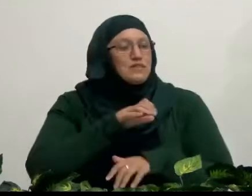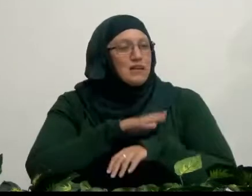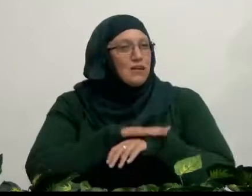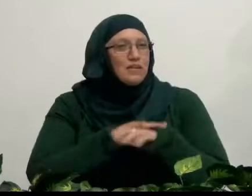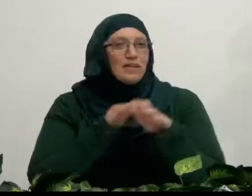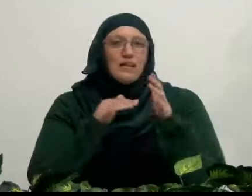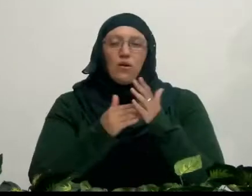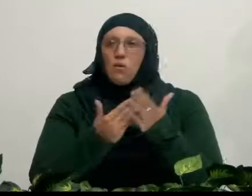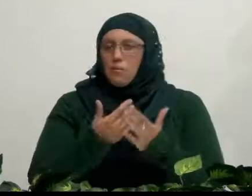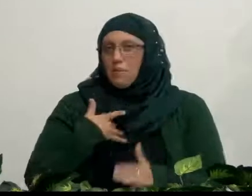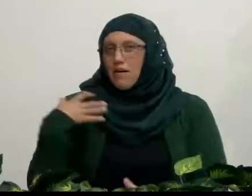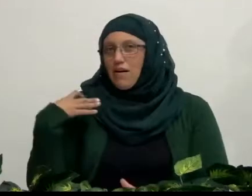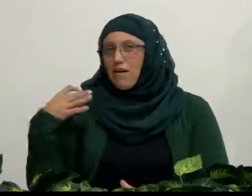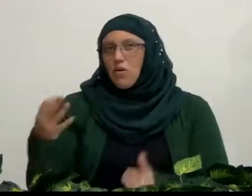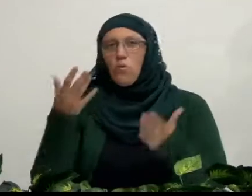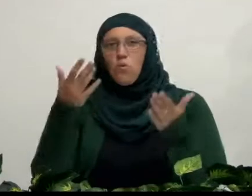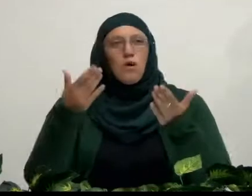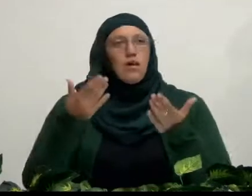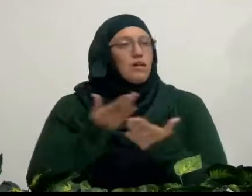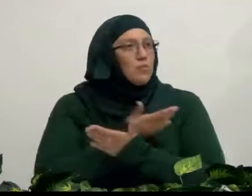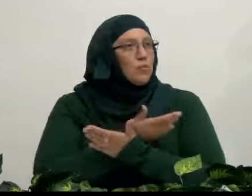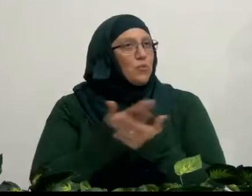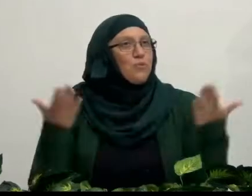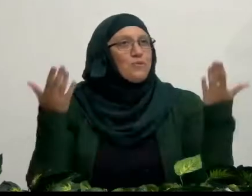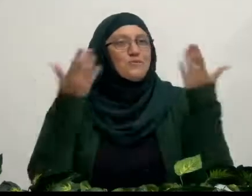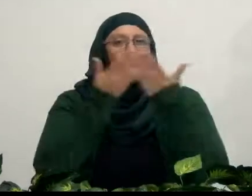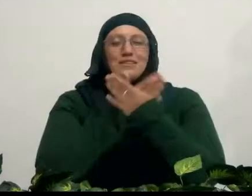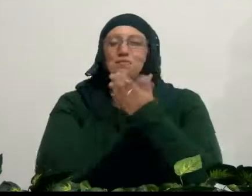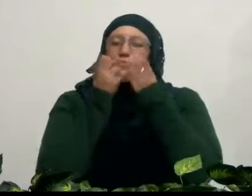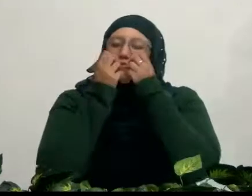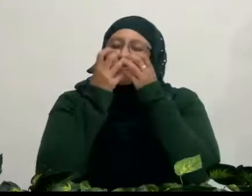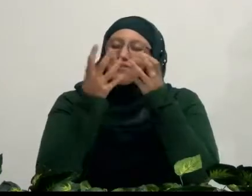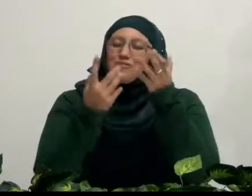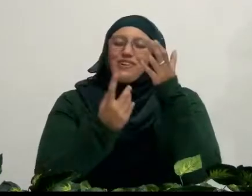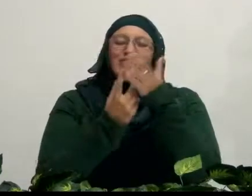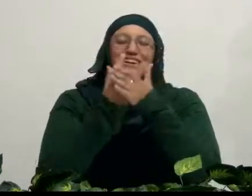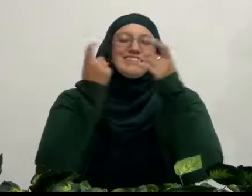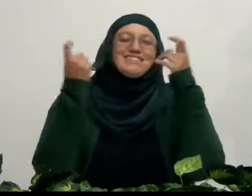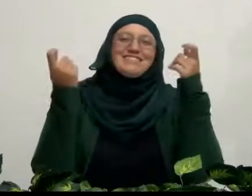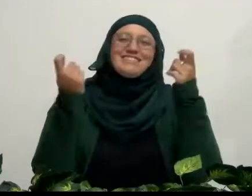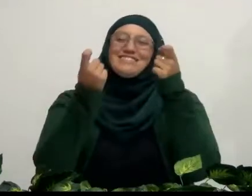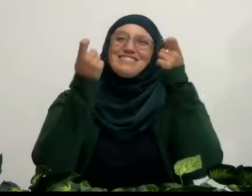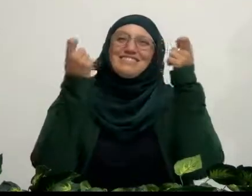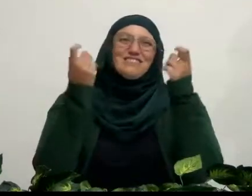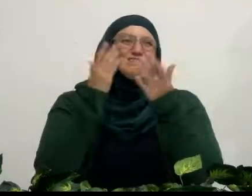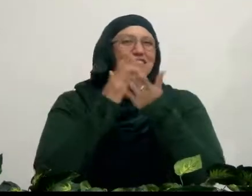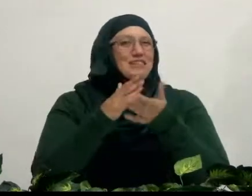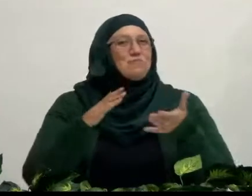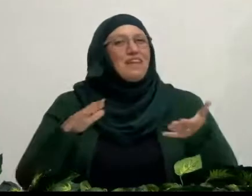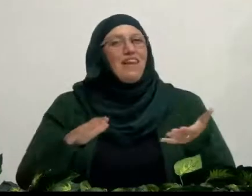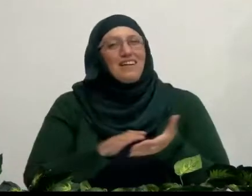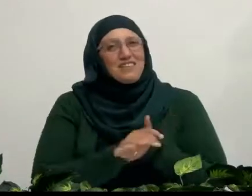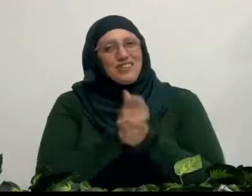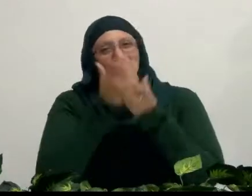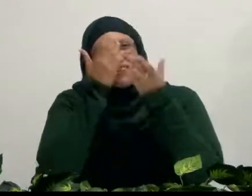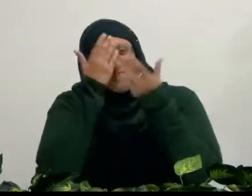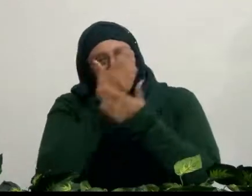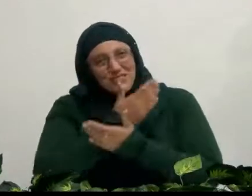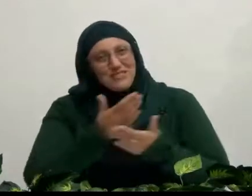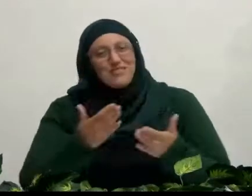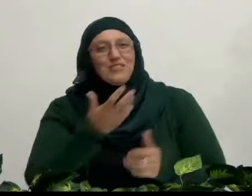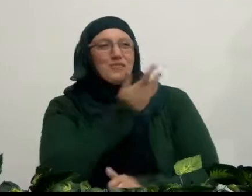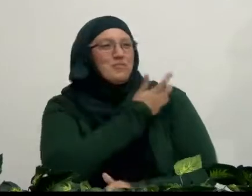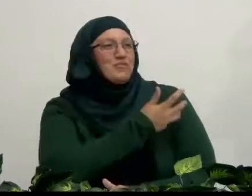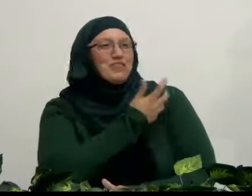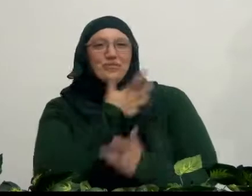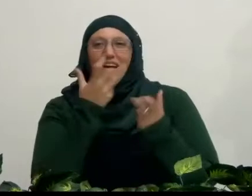also on my own behalf to welcome everybody here this evening on such a beautiful occasion. It is, as always, a pleasure, an honor, and a privilege